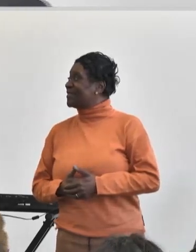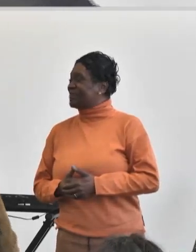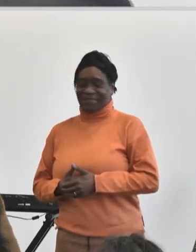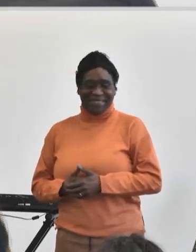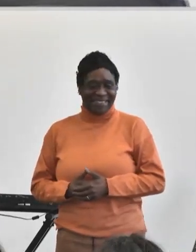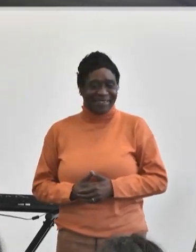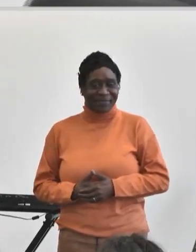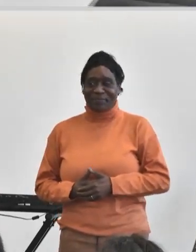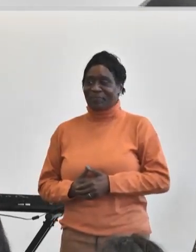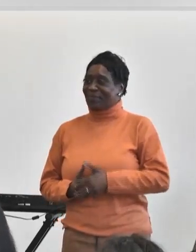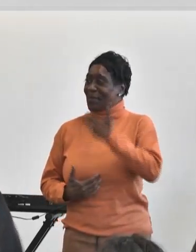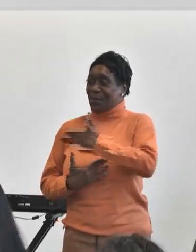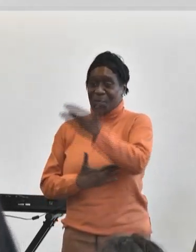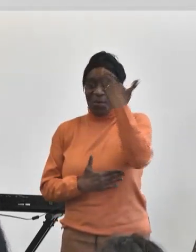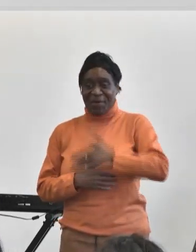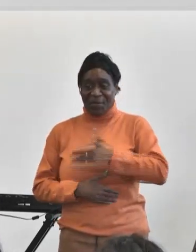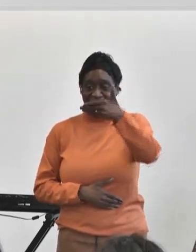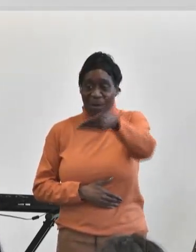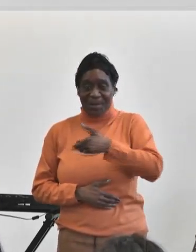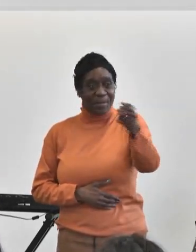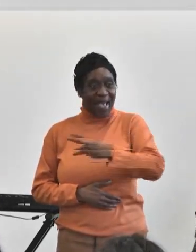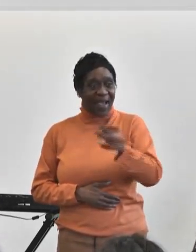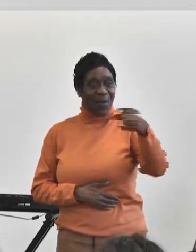And good morning. Welcome back.